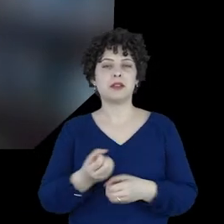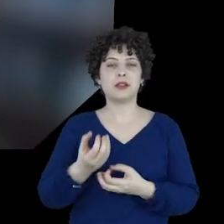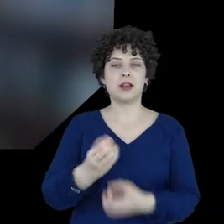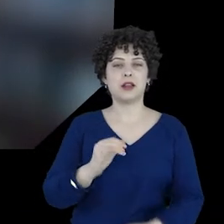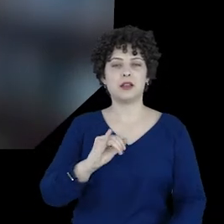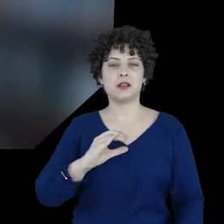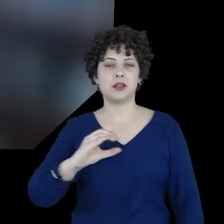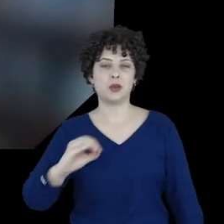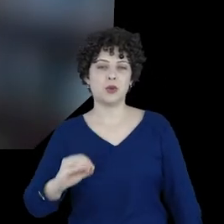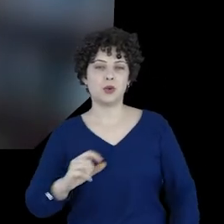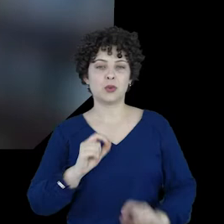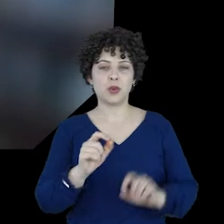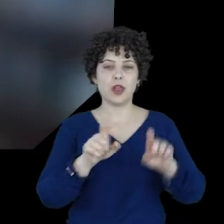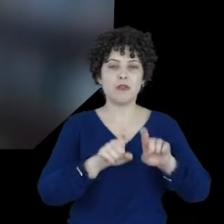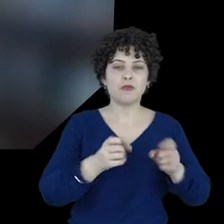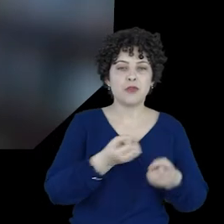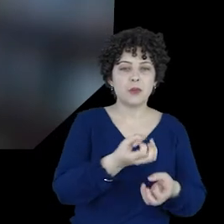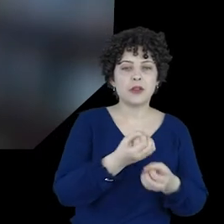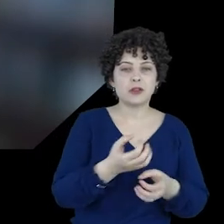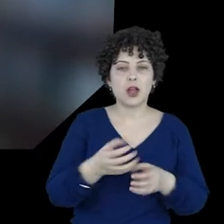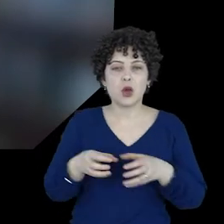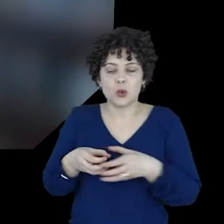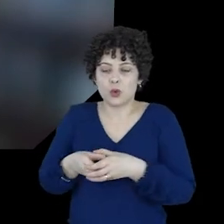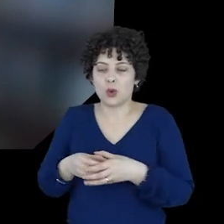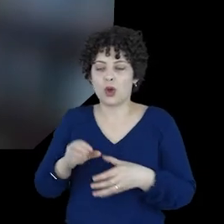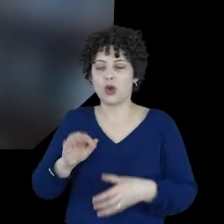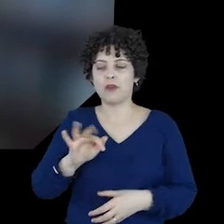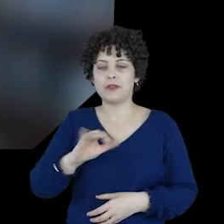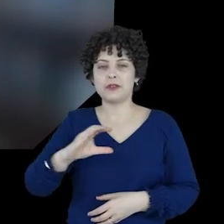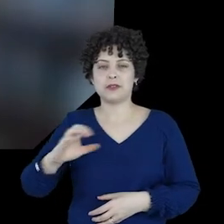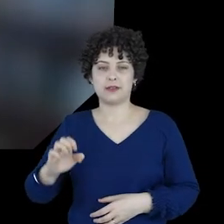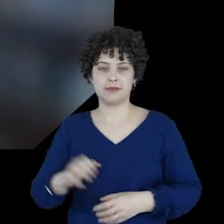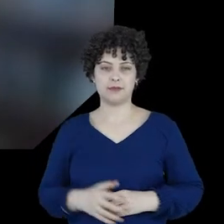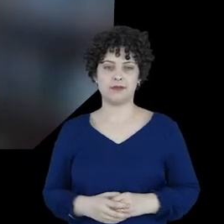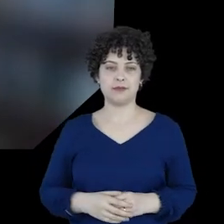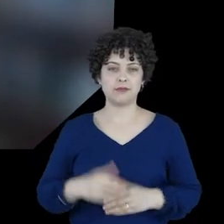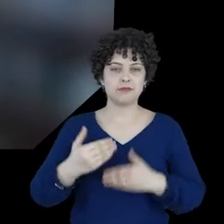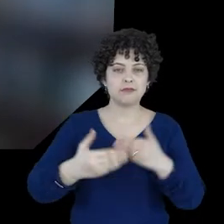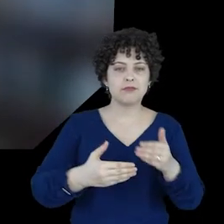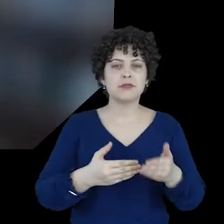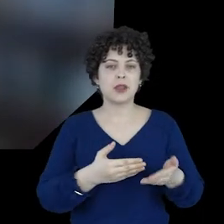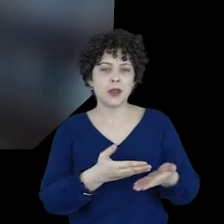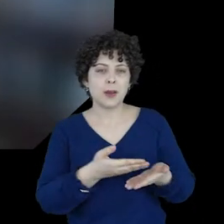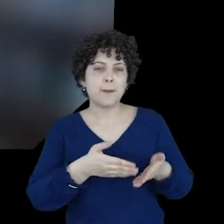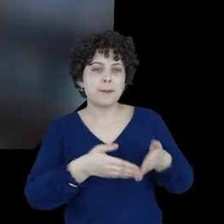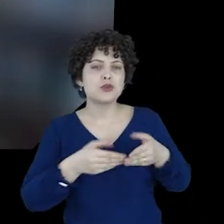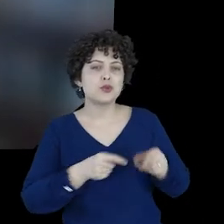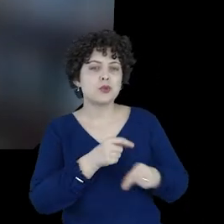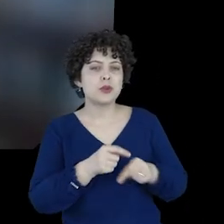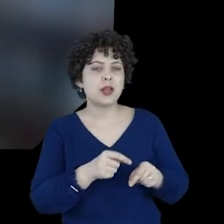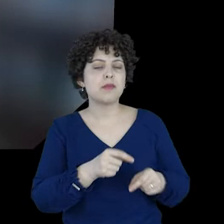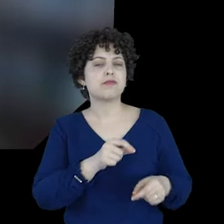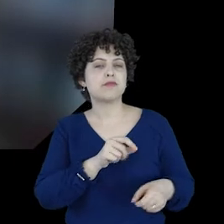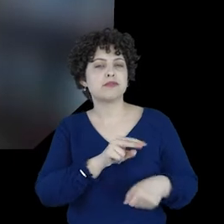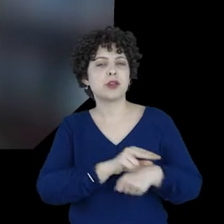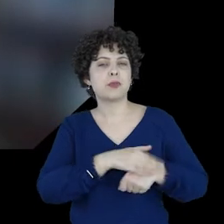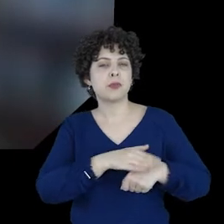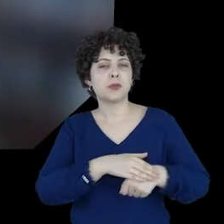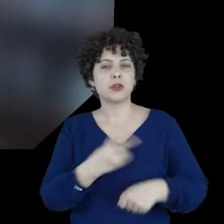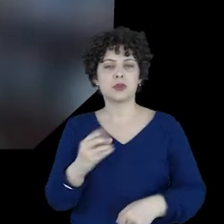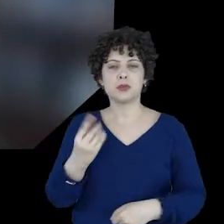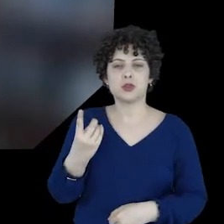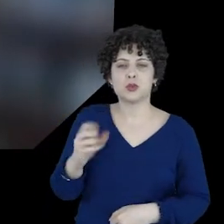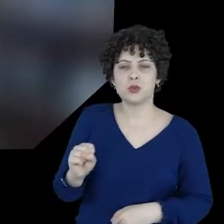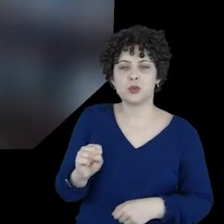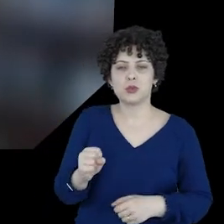Authority, the ICO, the Information Commissioner's Office, as required by the Data Protection Act of 2018. And